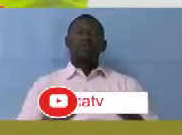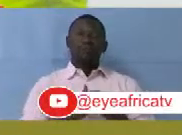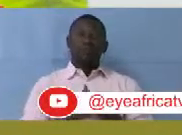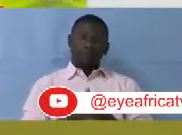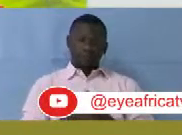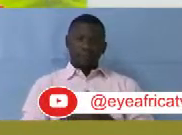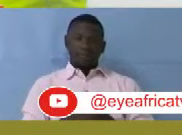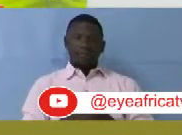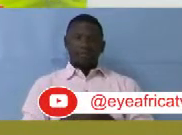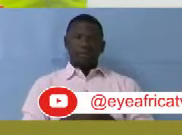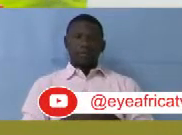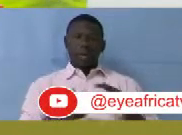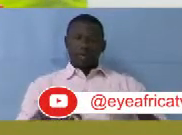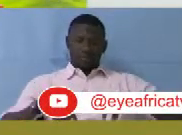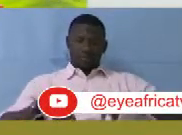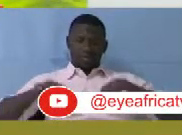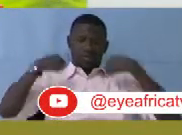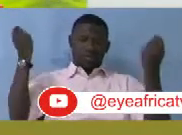undress.